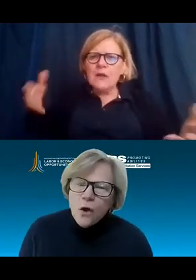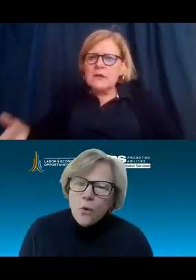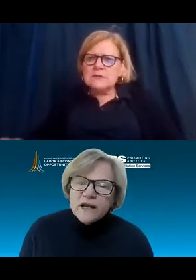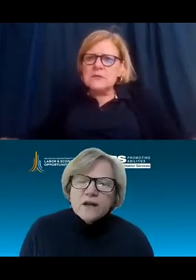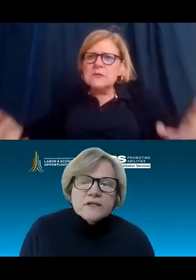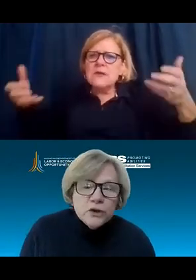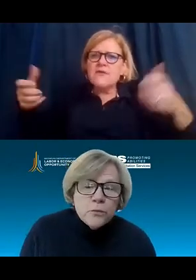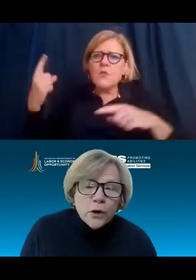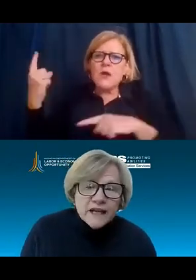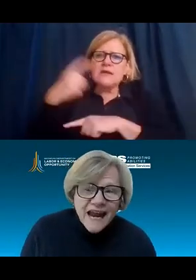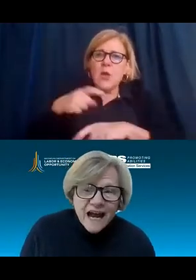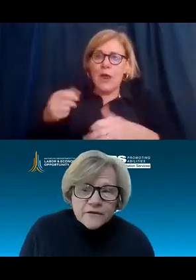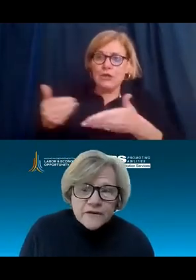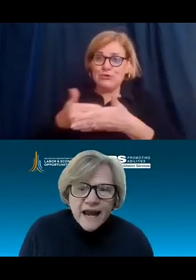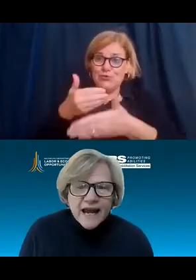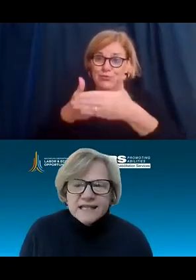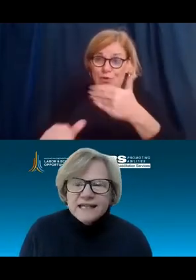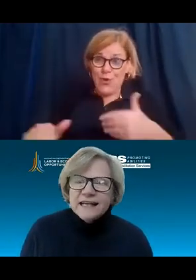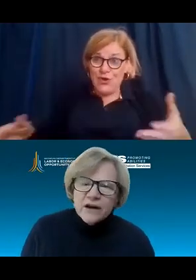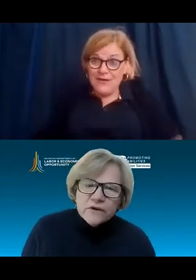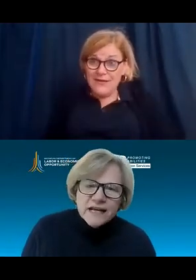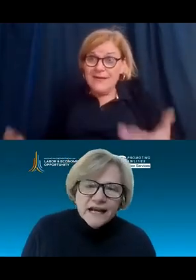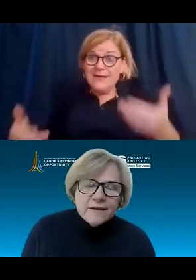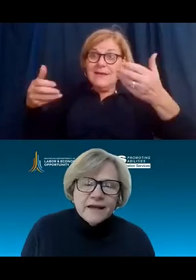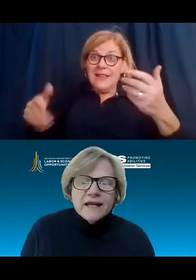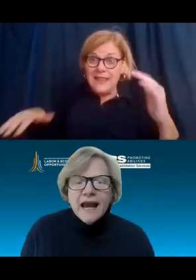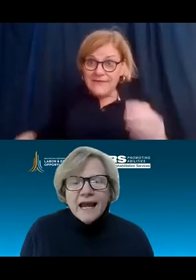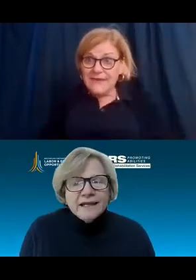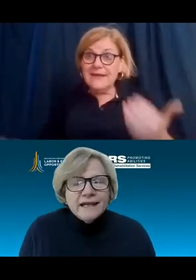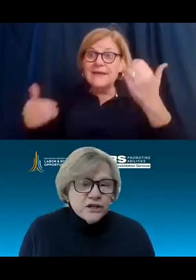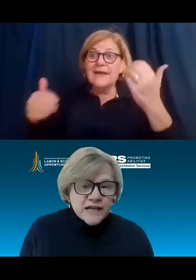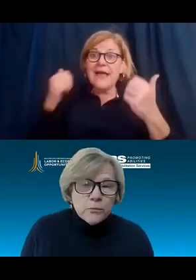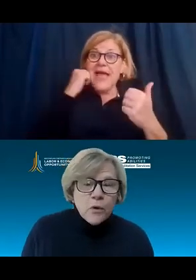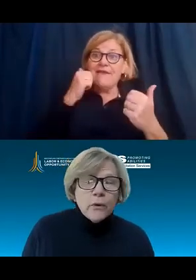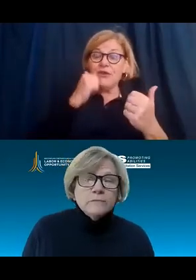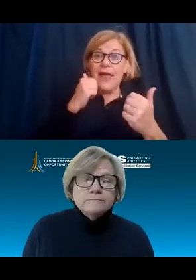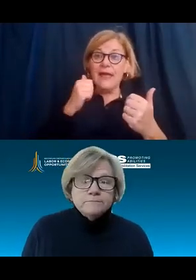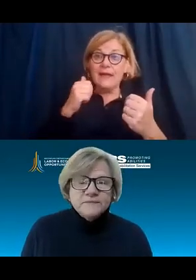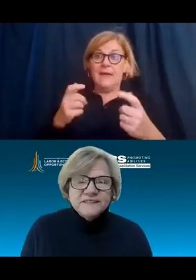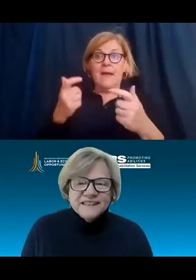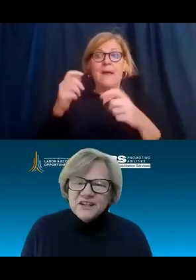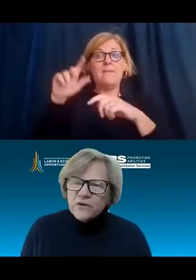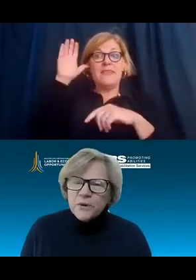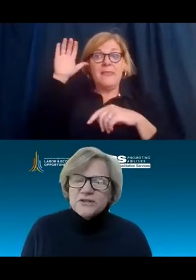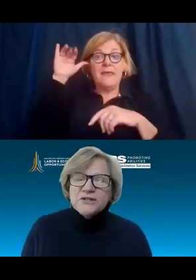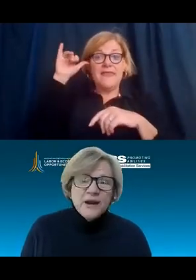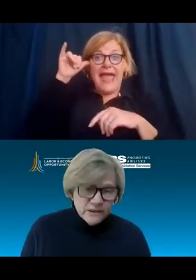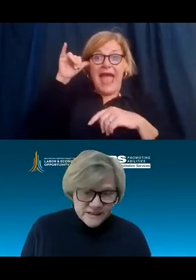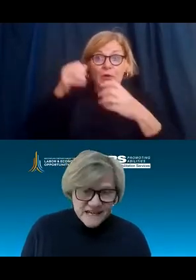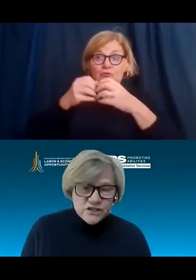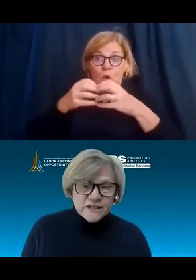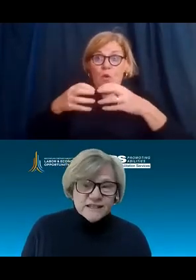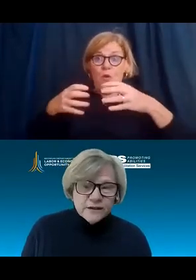day when it was a newborn calf and did it every day, and it just kept growing. For persons who